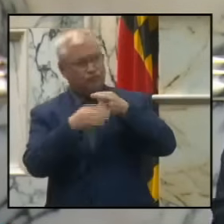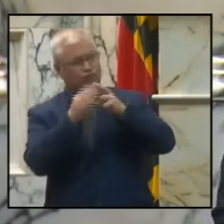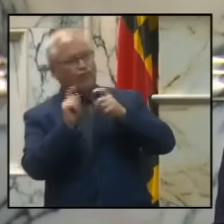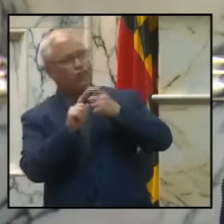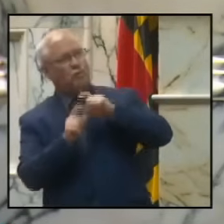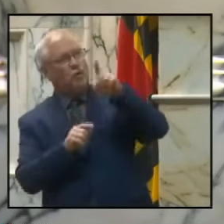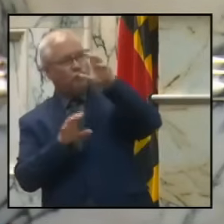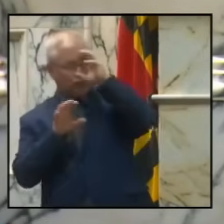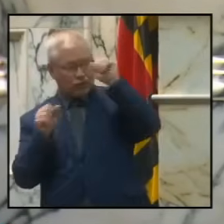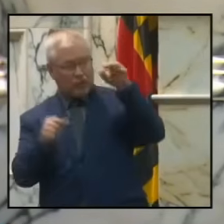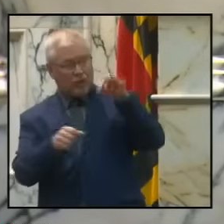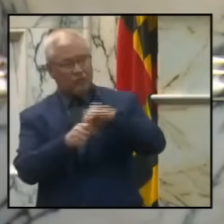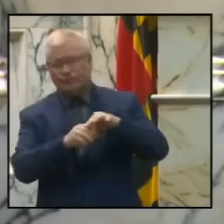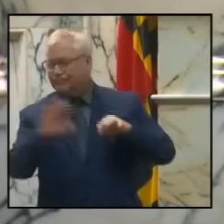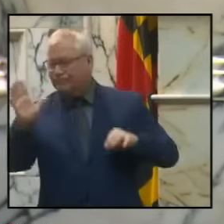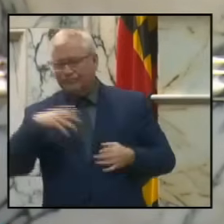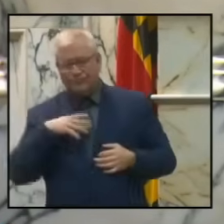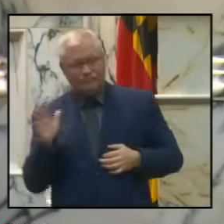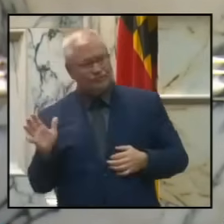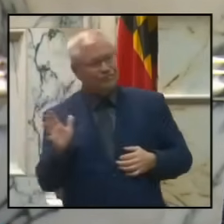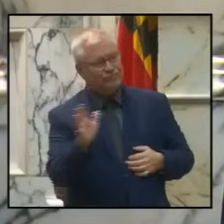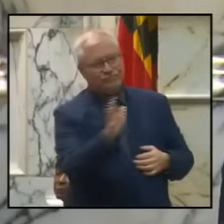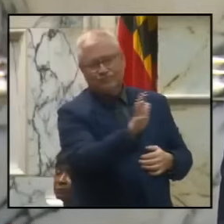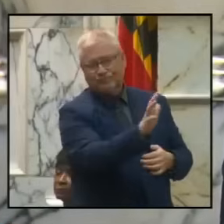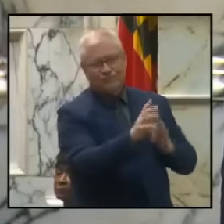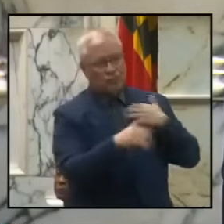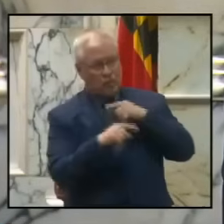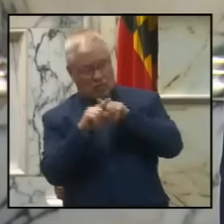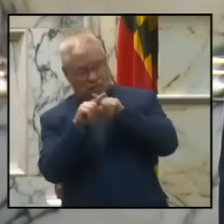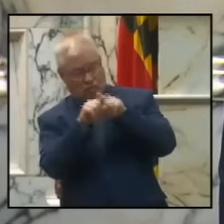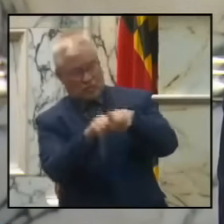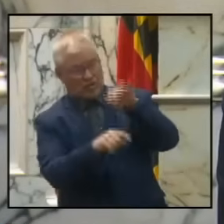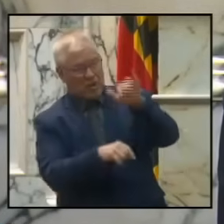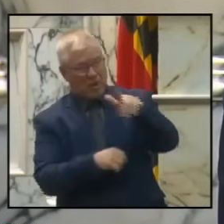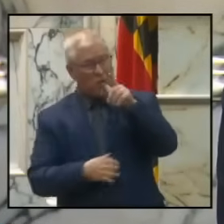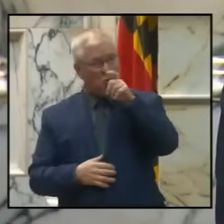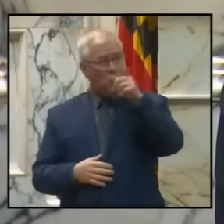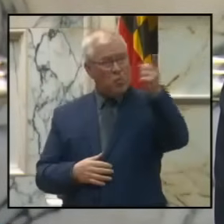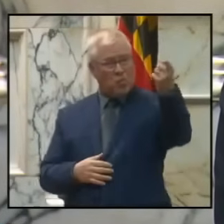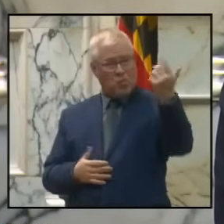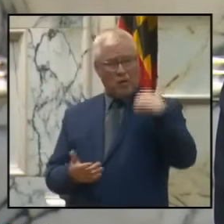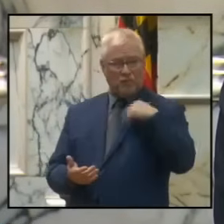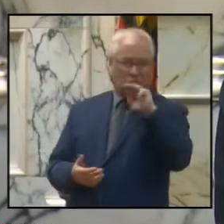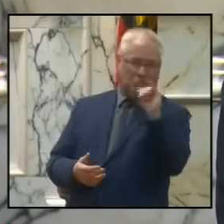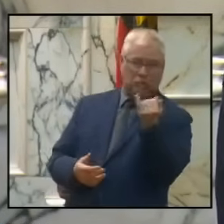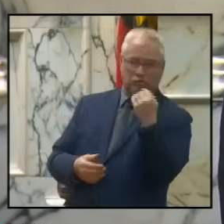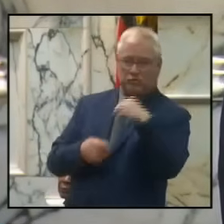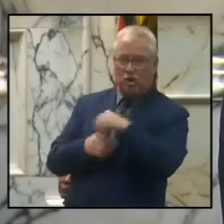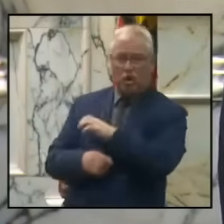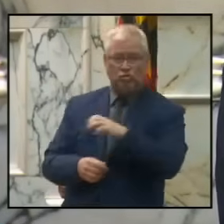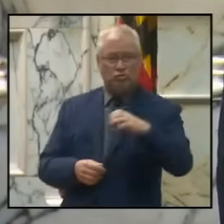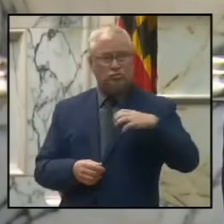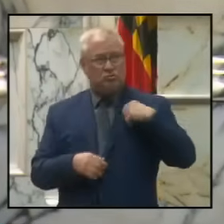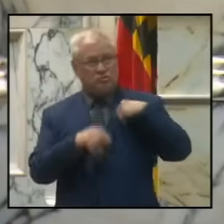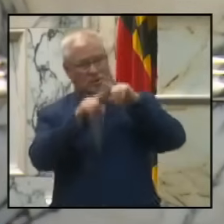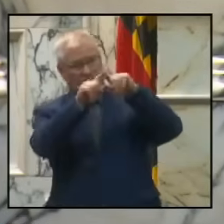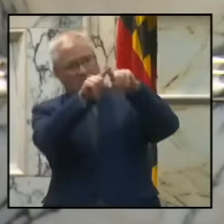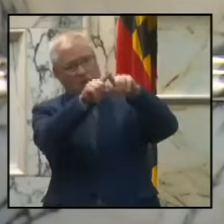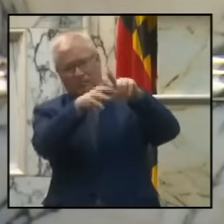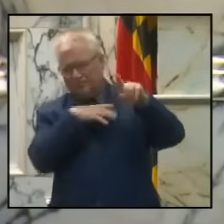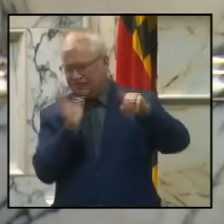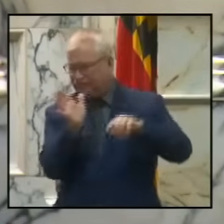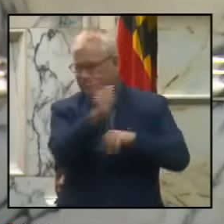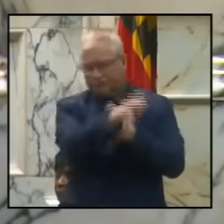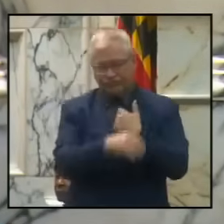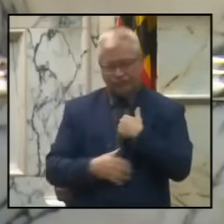And it should not rely on who holds the majority in Congress. With values this principled, we should